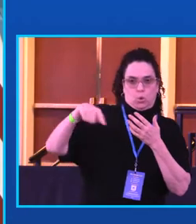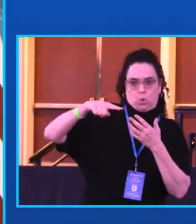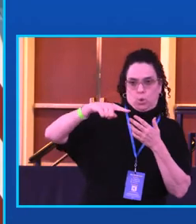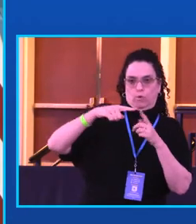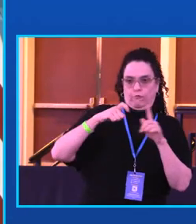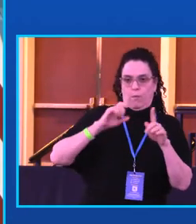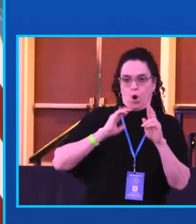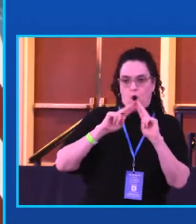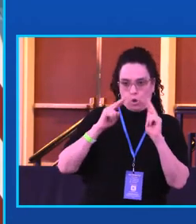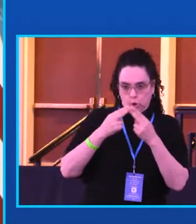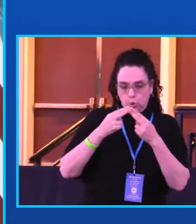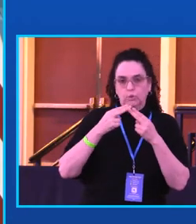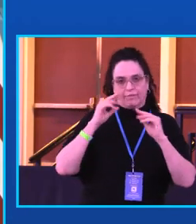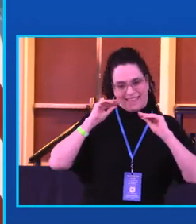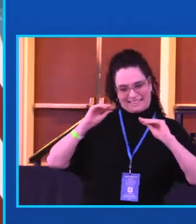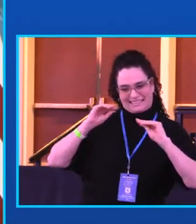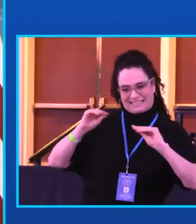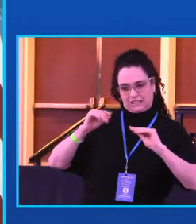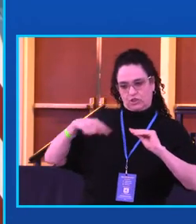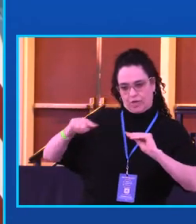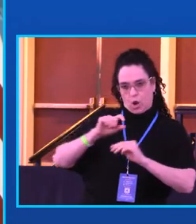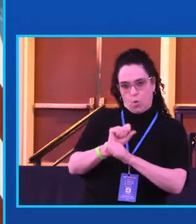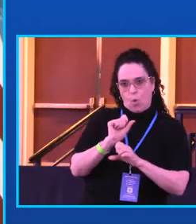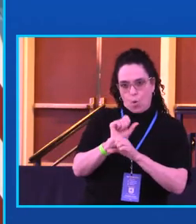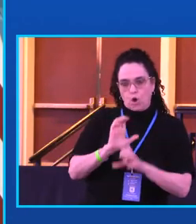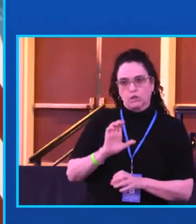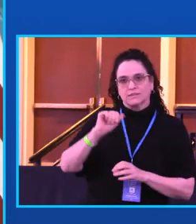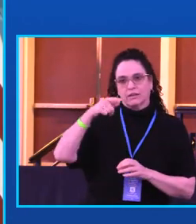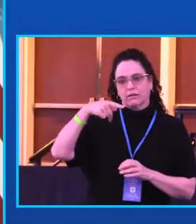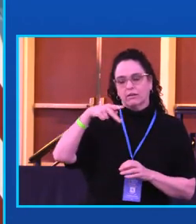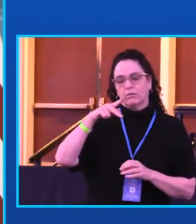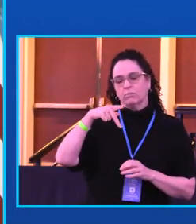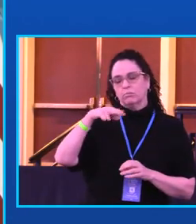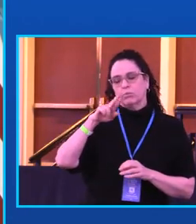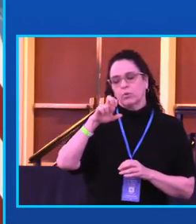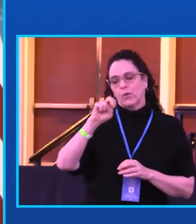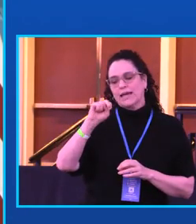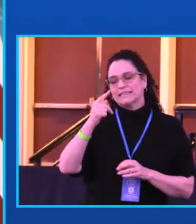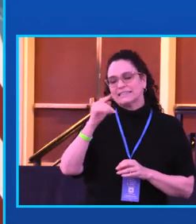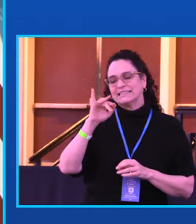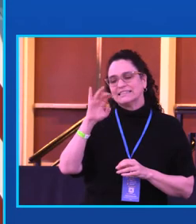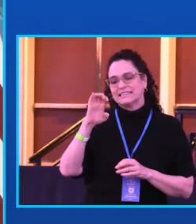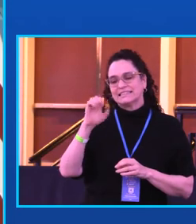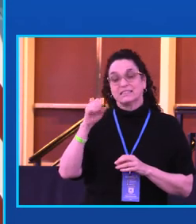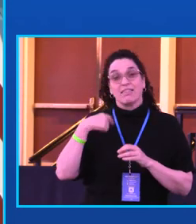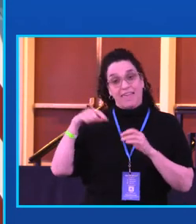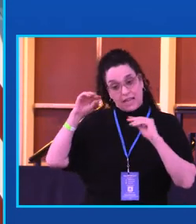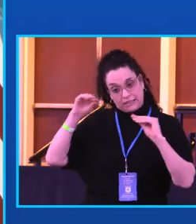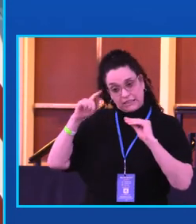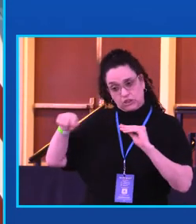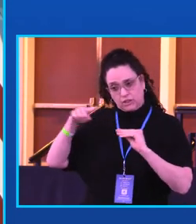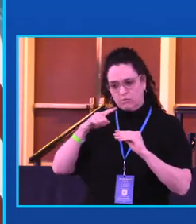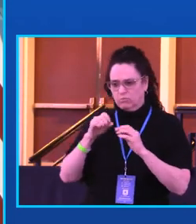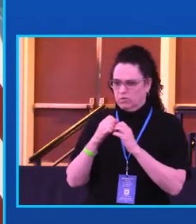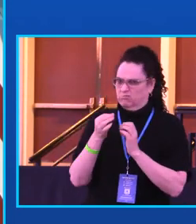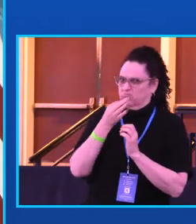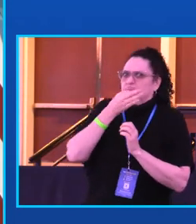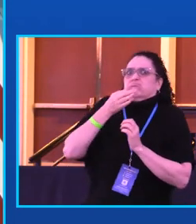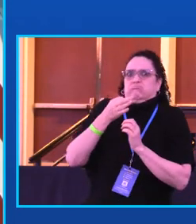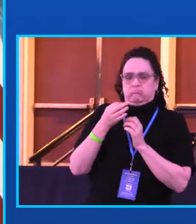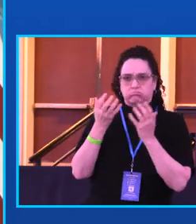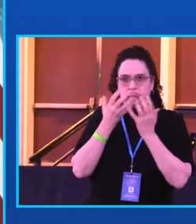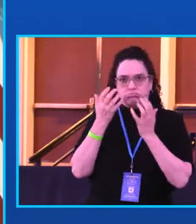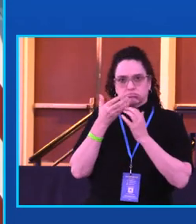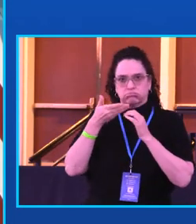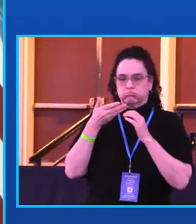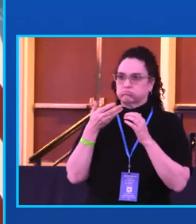these workers with extraordinary skills to actually do the work. And think